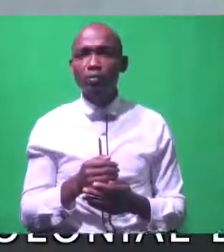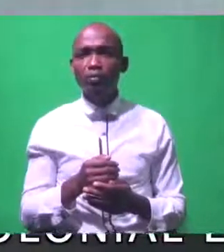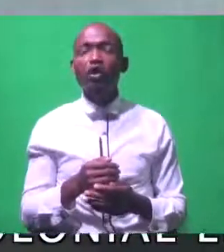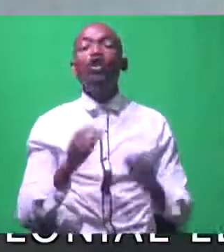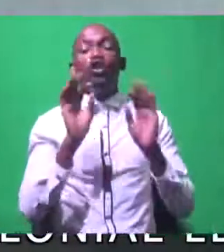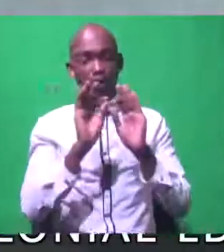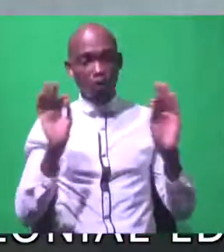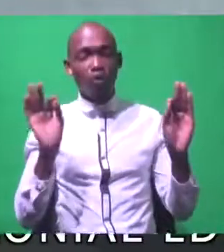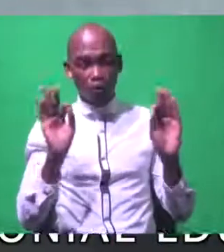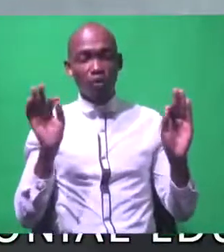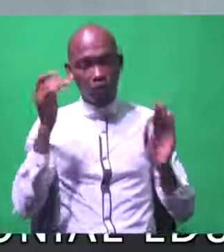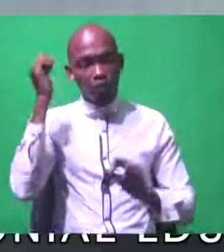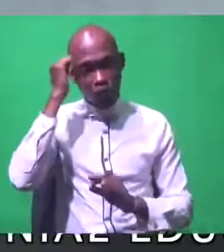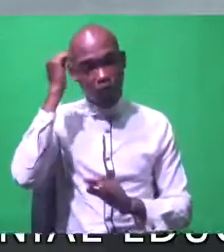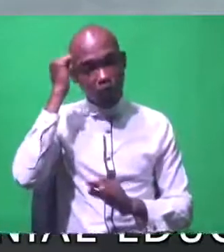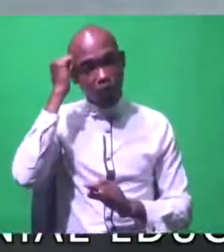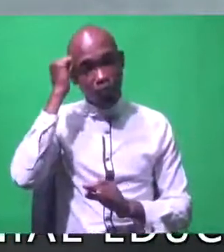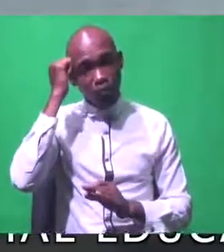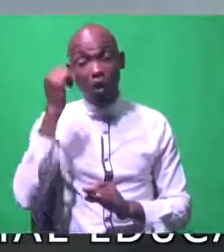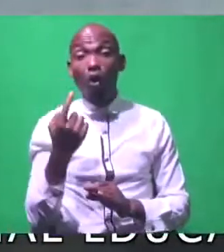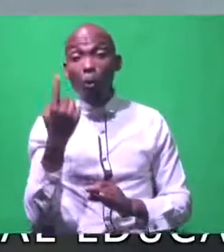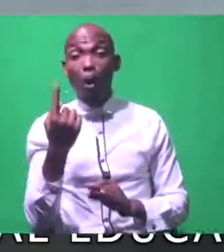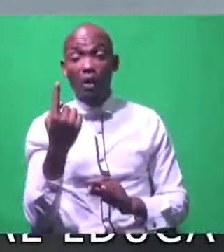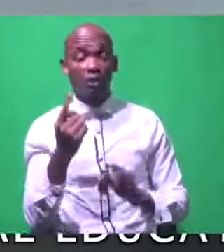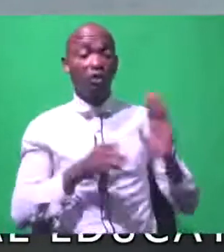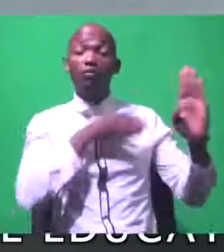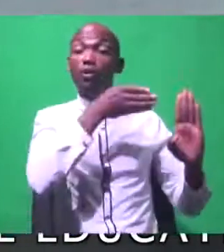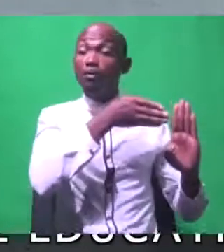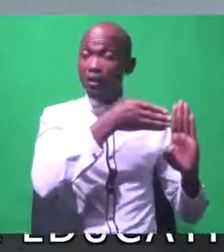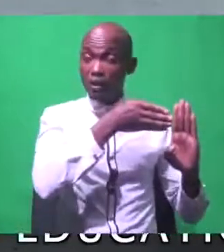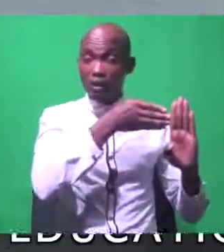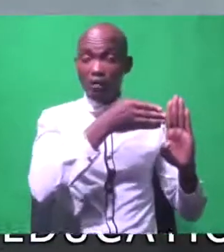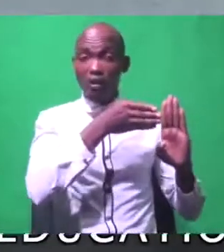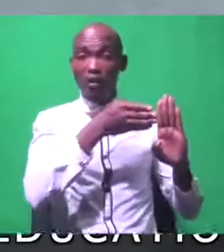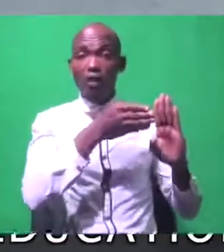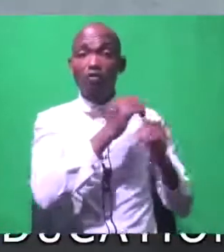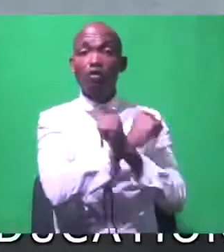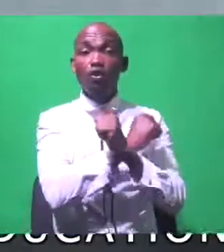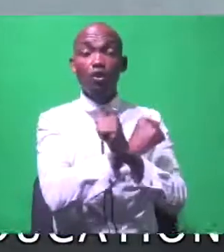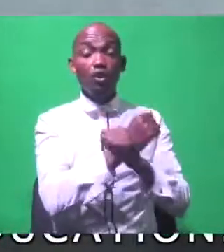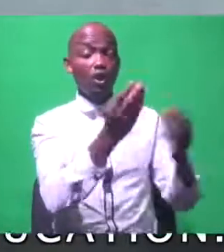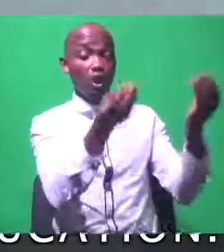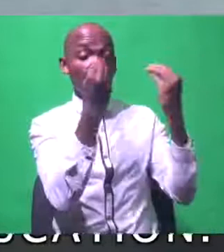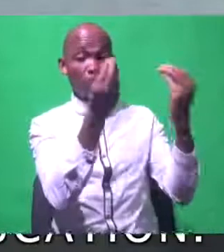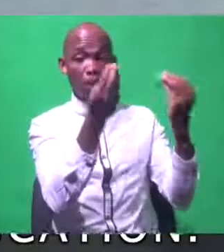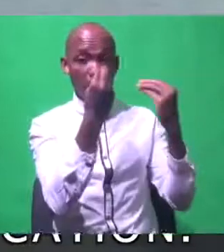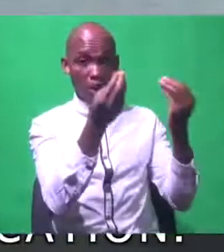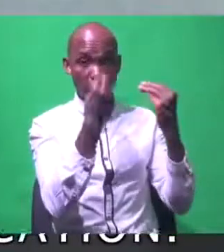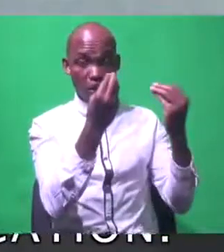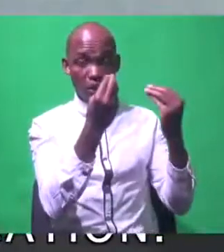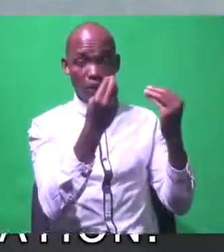Good. One of the objectives of colonial education was